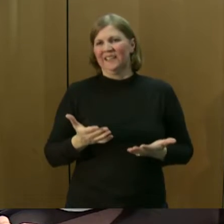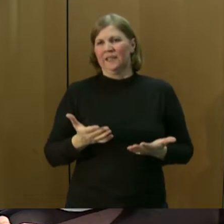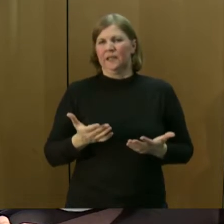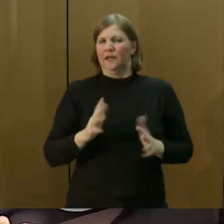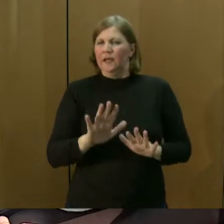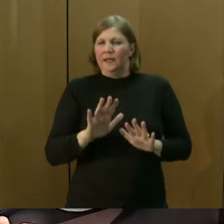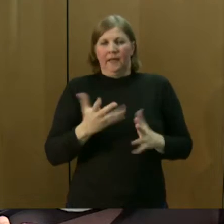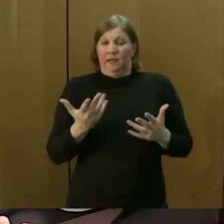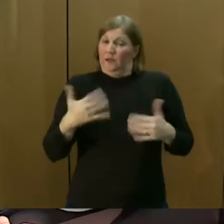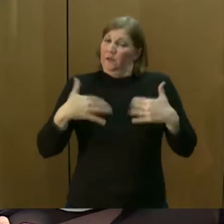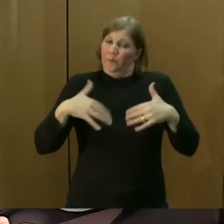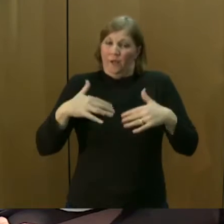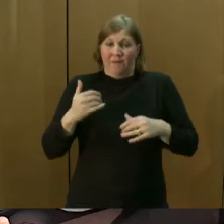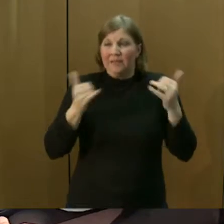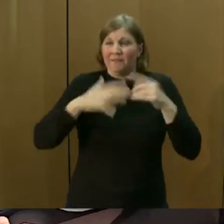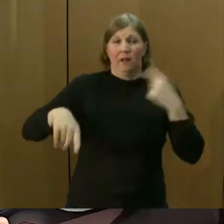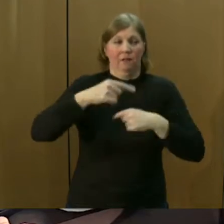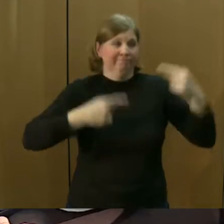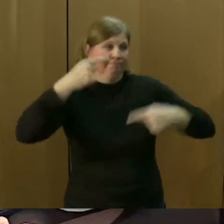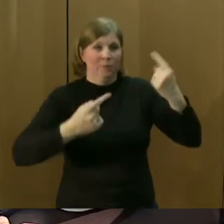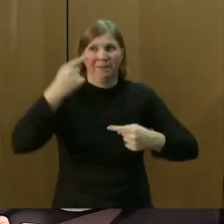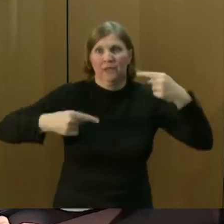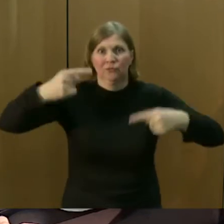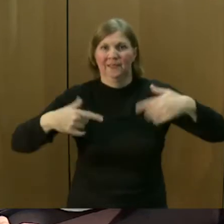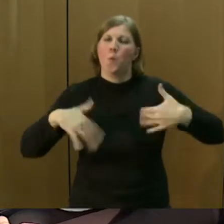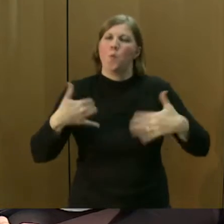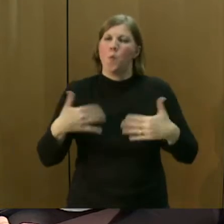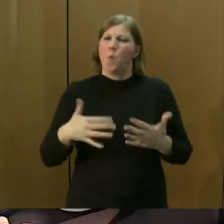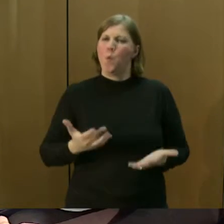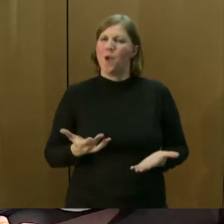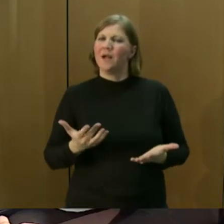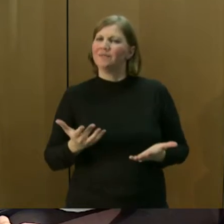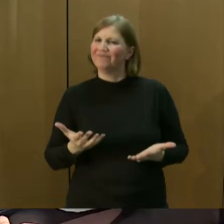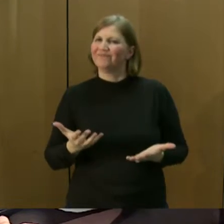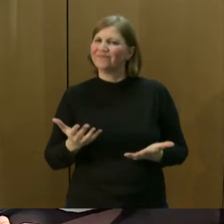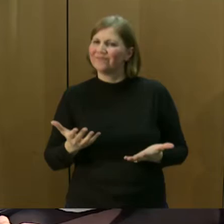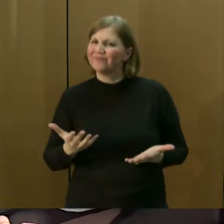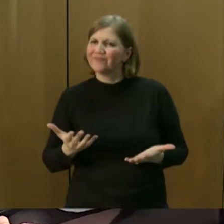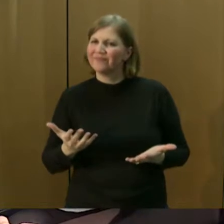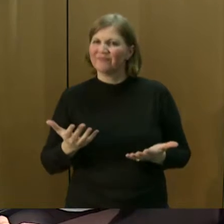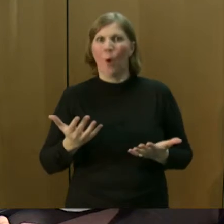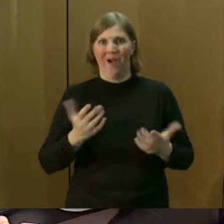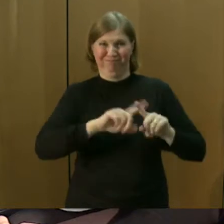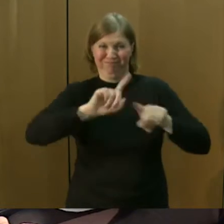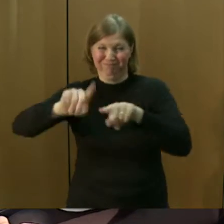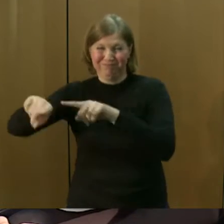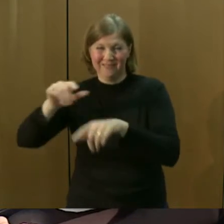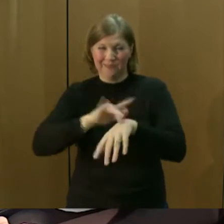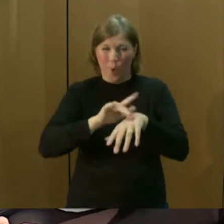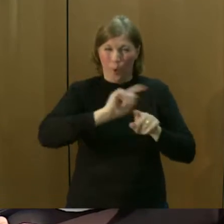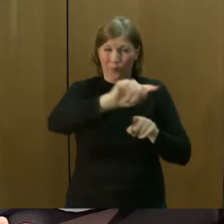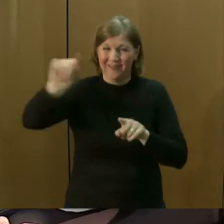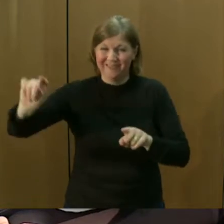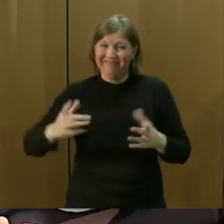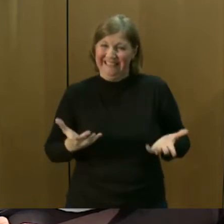over 3,000 different companies, different pieces of work. So if you don't tell people about you, do something to